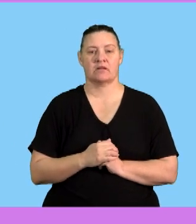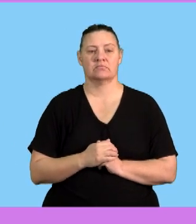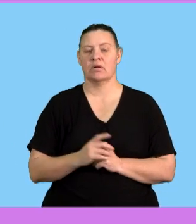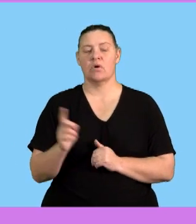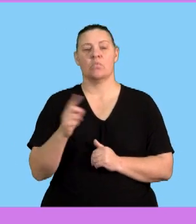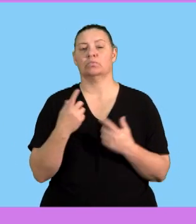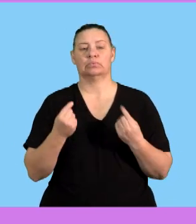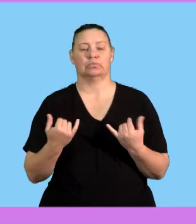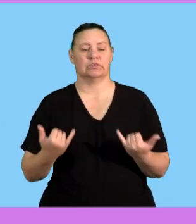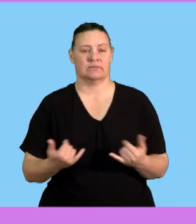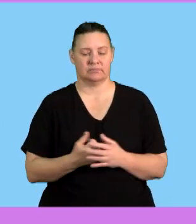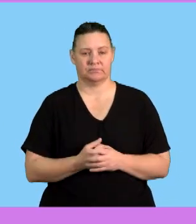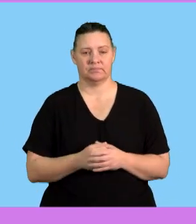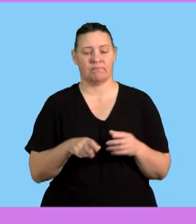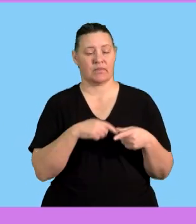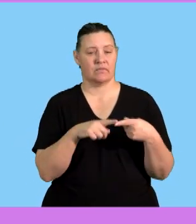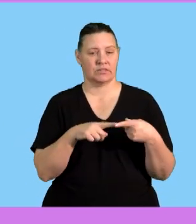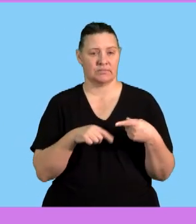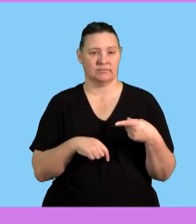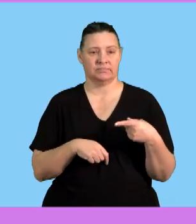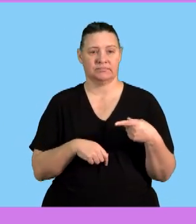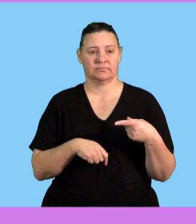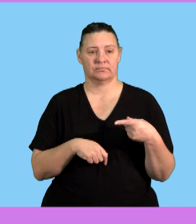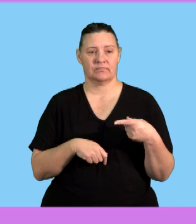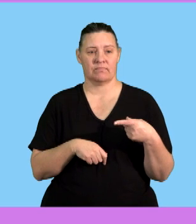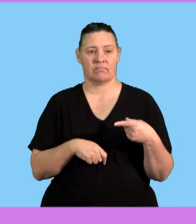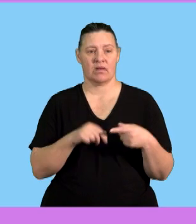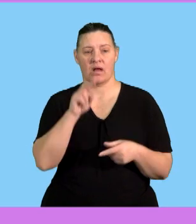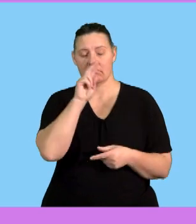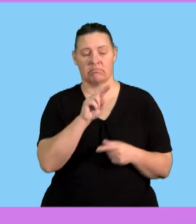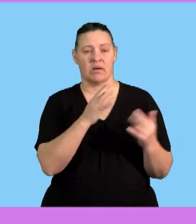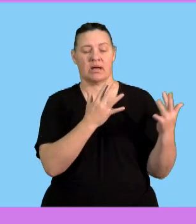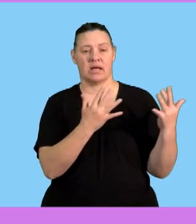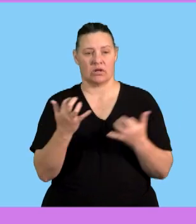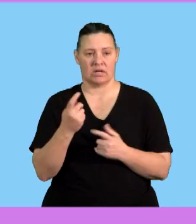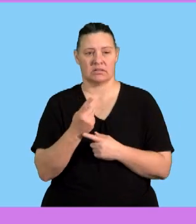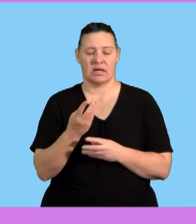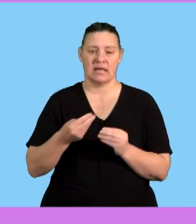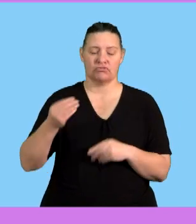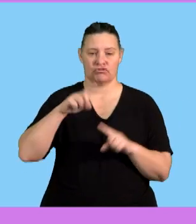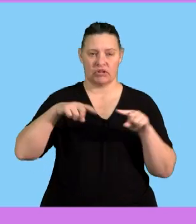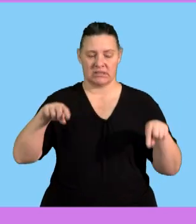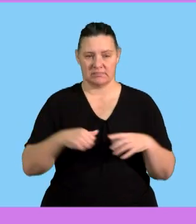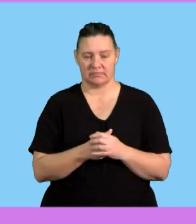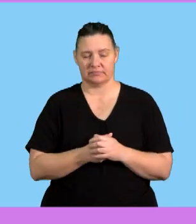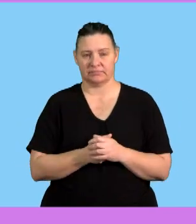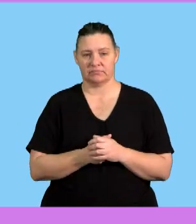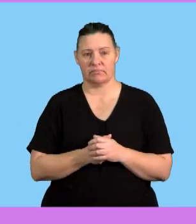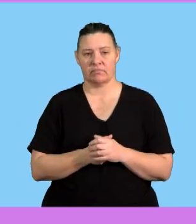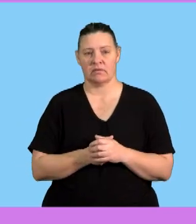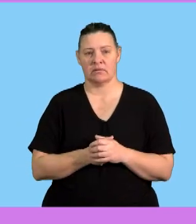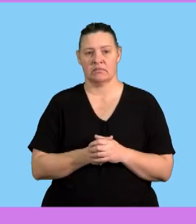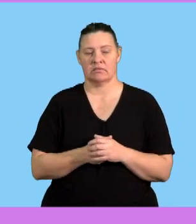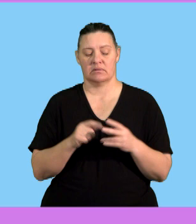What are we doing today? First, we are going to look at how to calculate the interest rate,